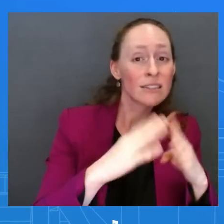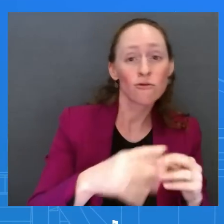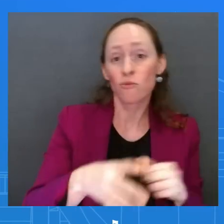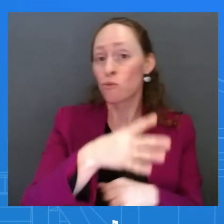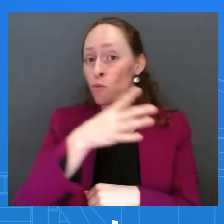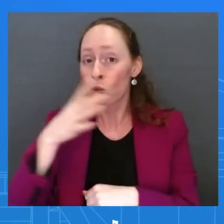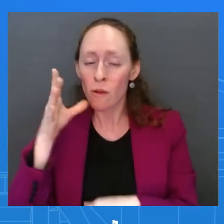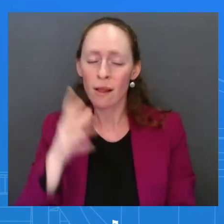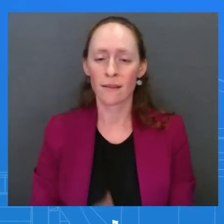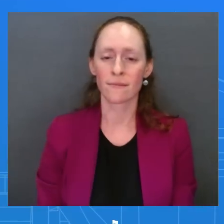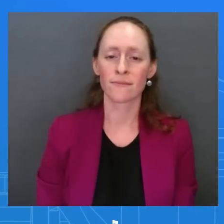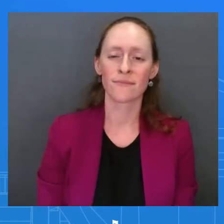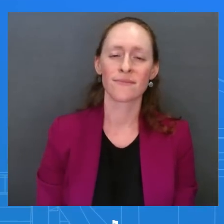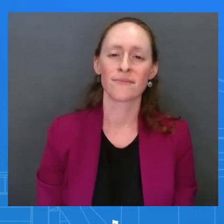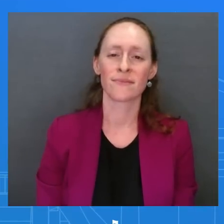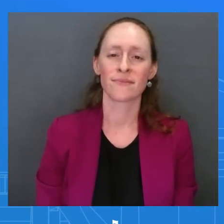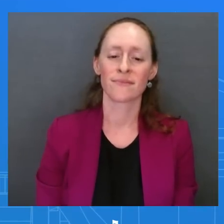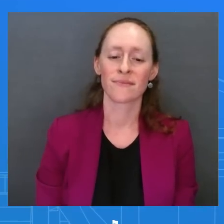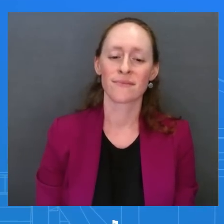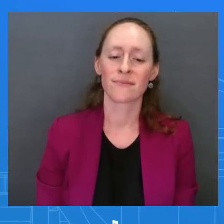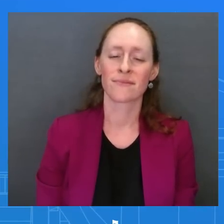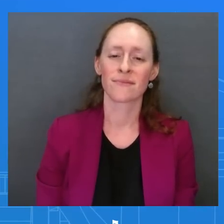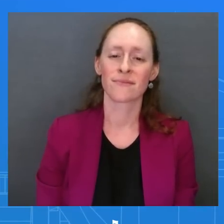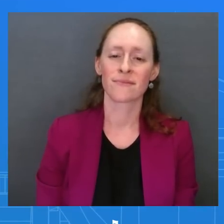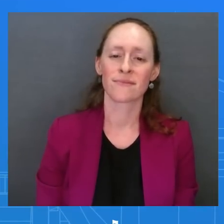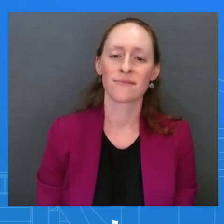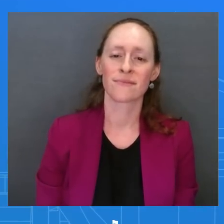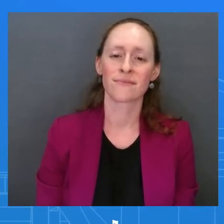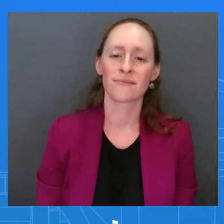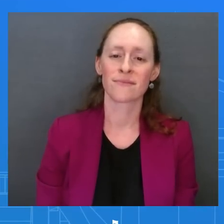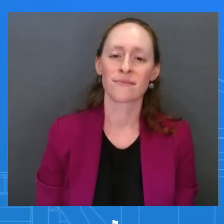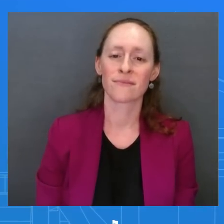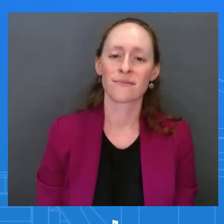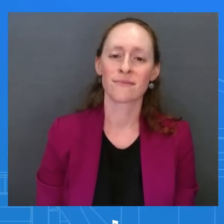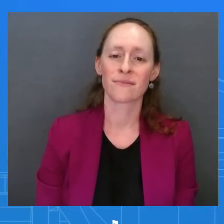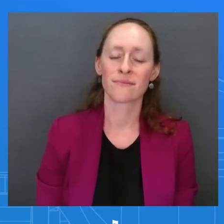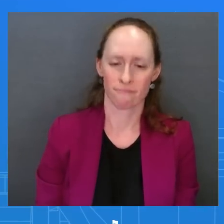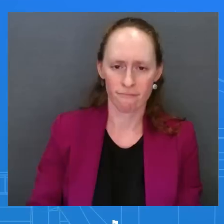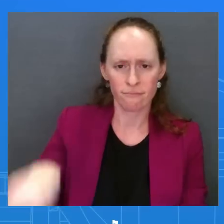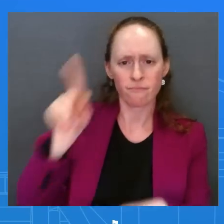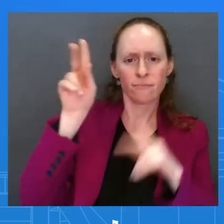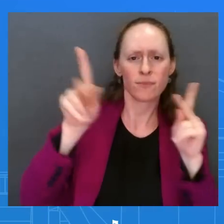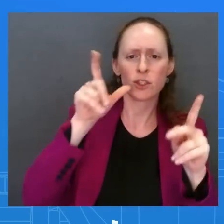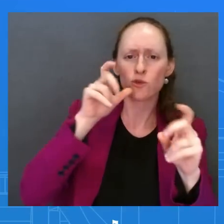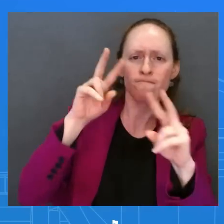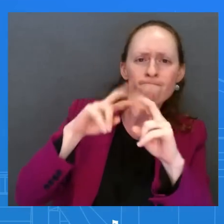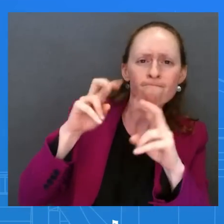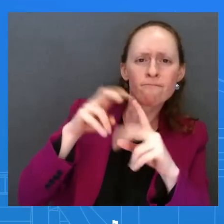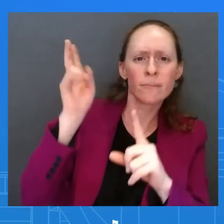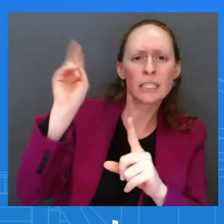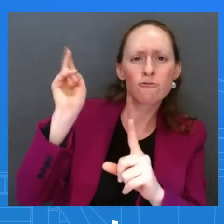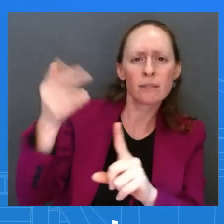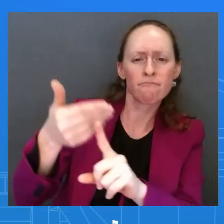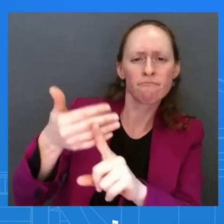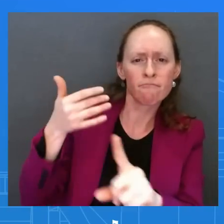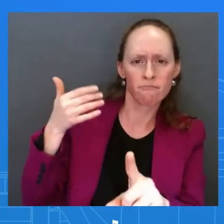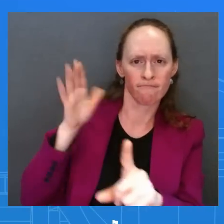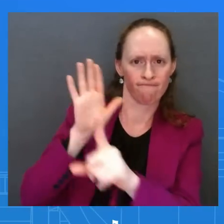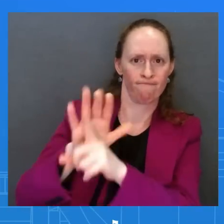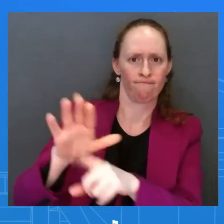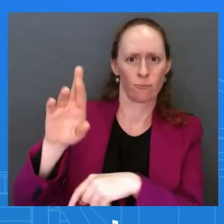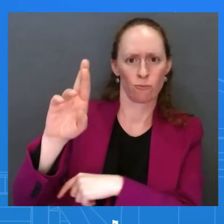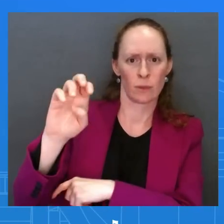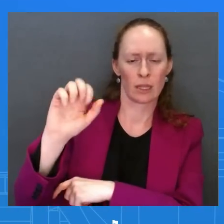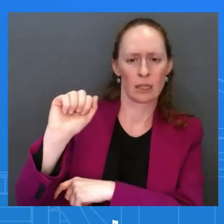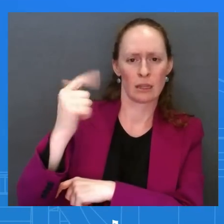a top 10 president in their own surveys. He left office with a better than 60% approval rating. It's argued, you don't have to agree, I'm